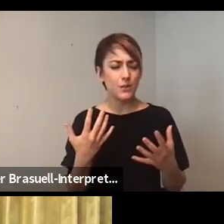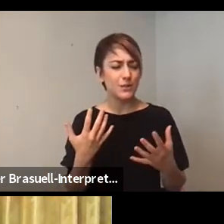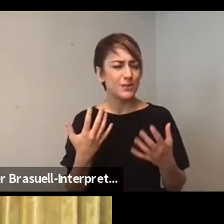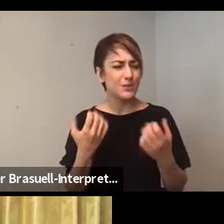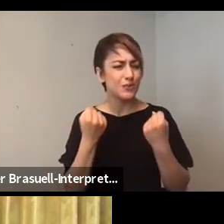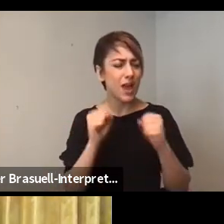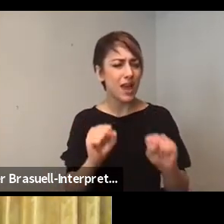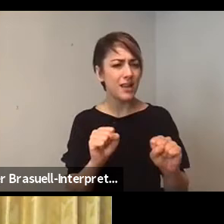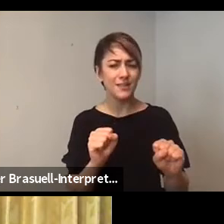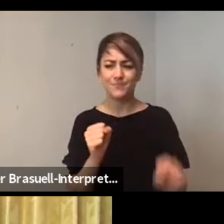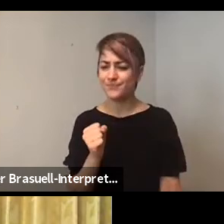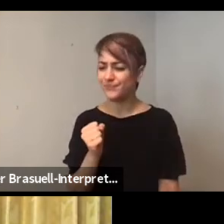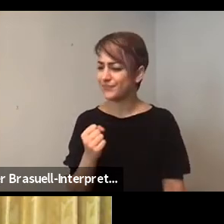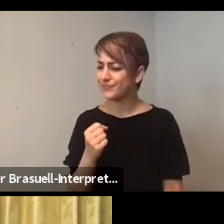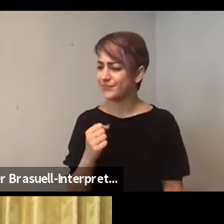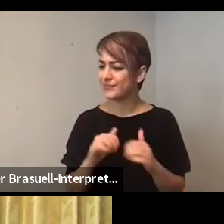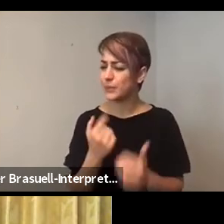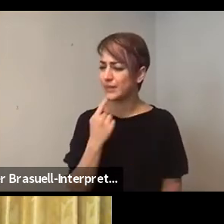for a situation